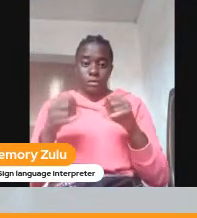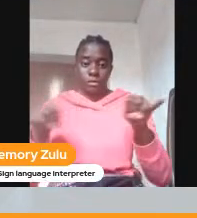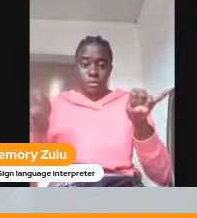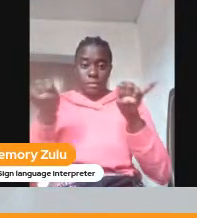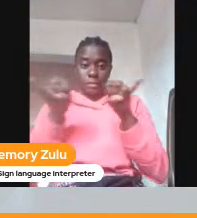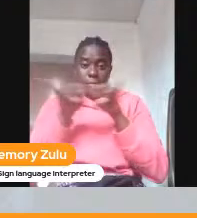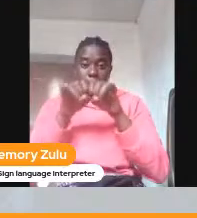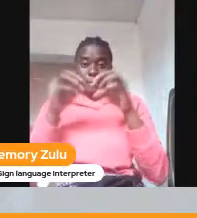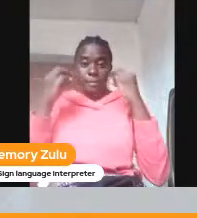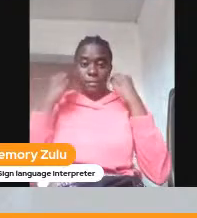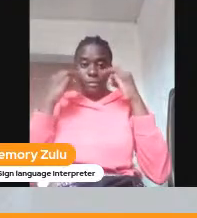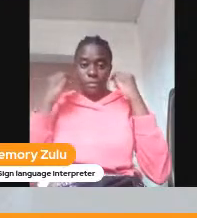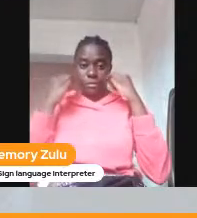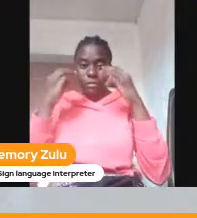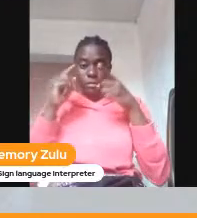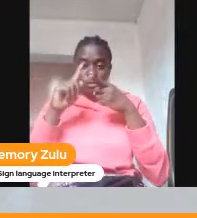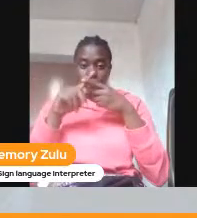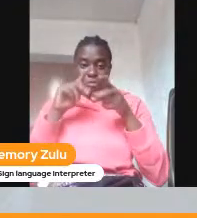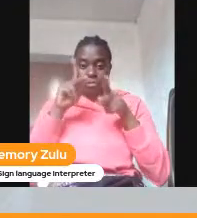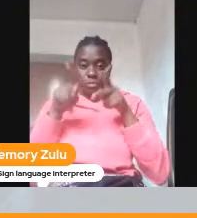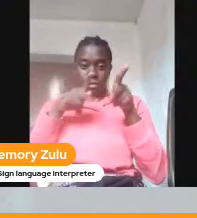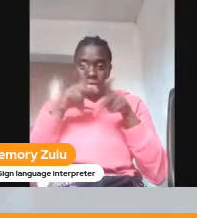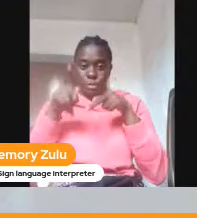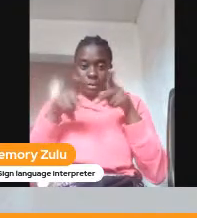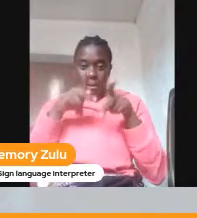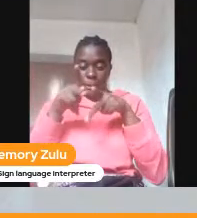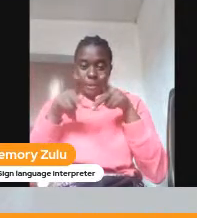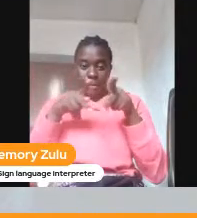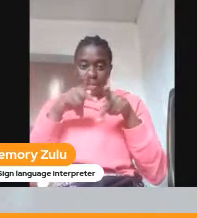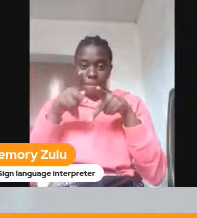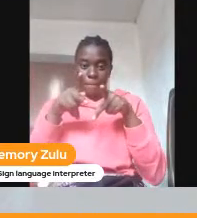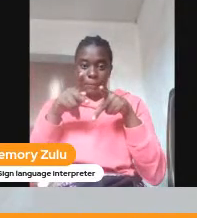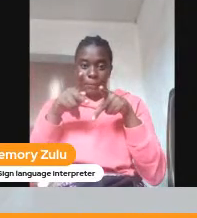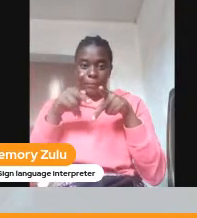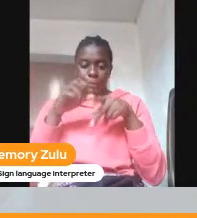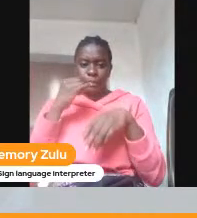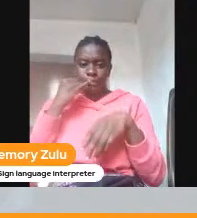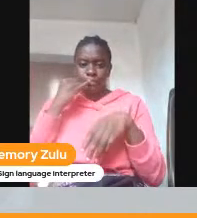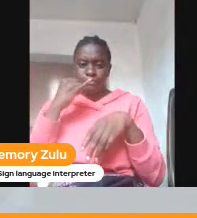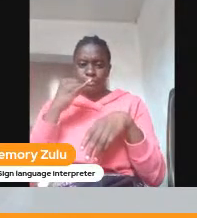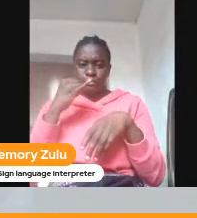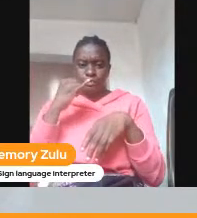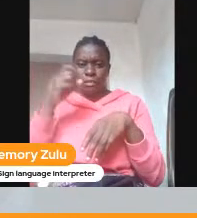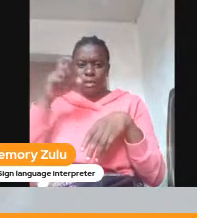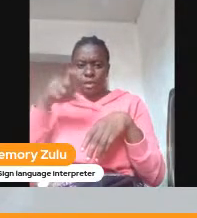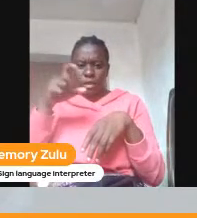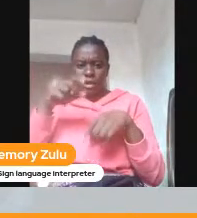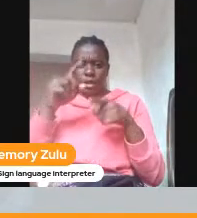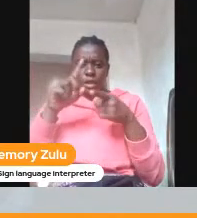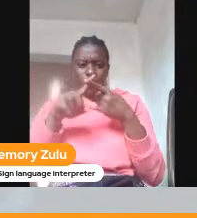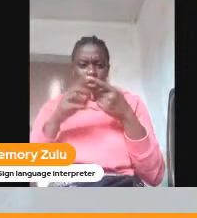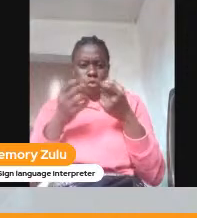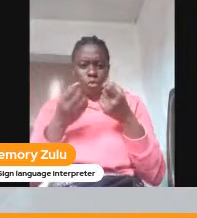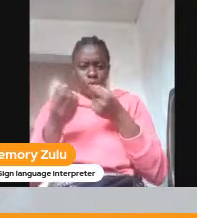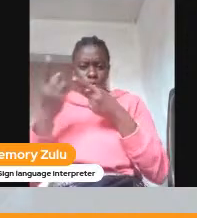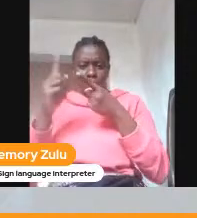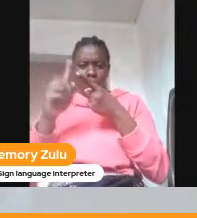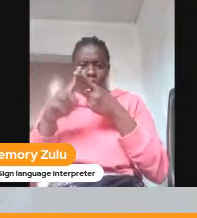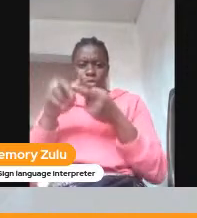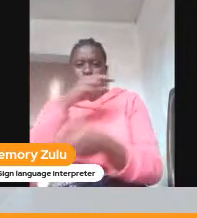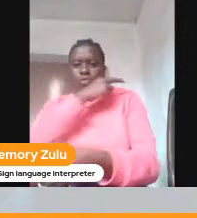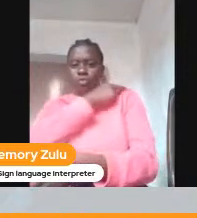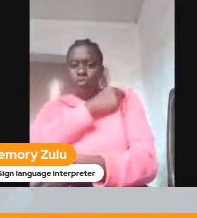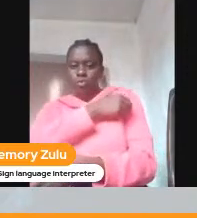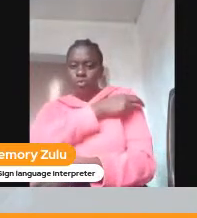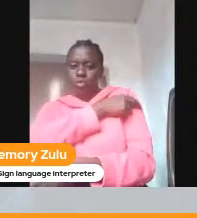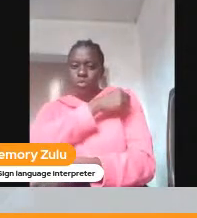regular screening is very important. Let's not wait for for signs and symptoms, if at